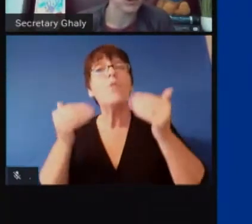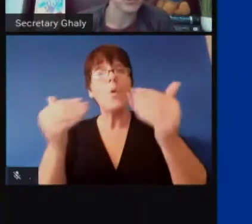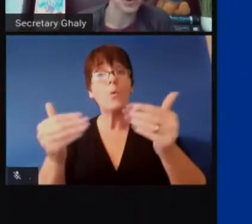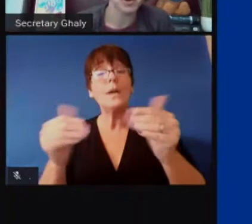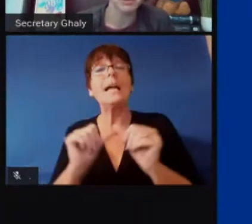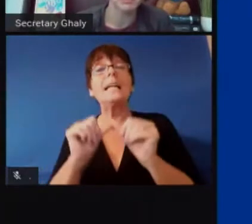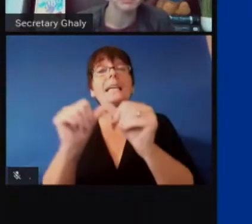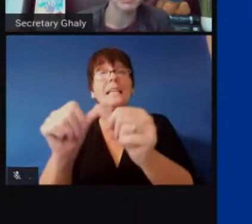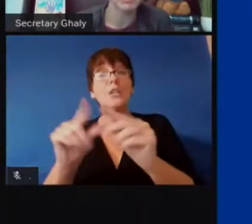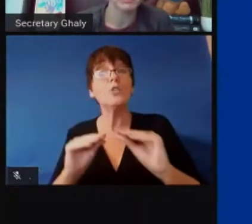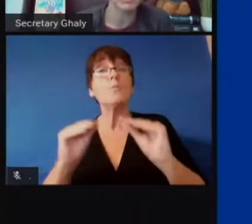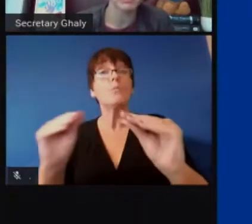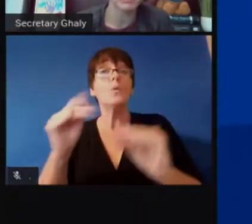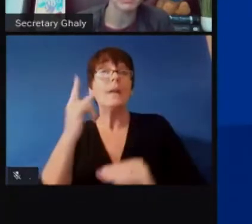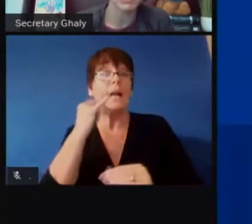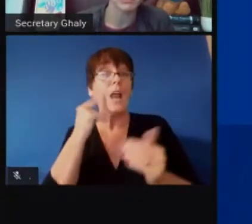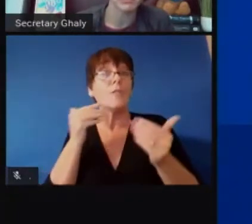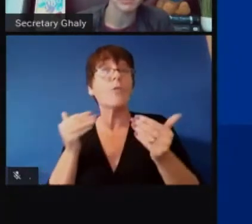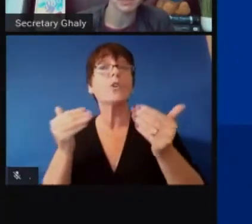move California forward.